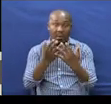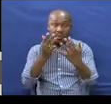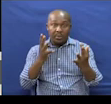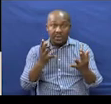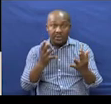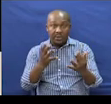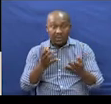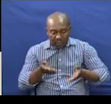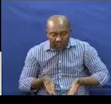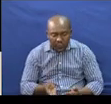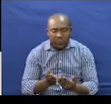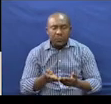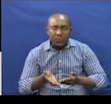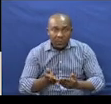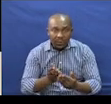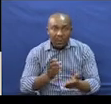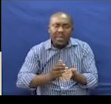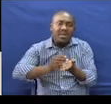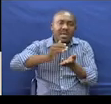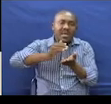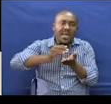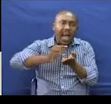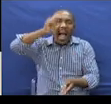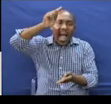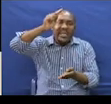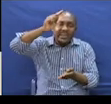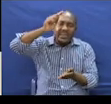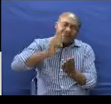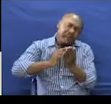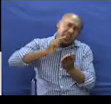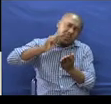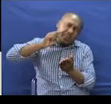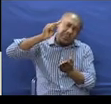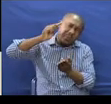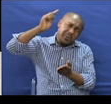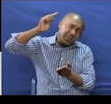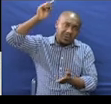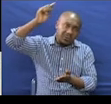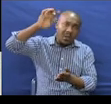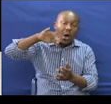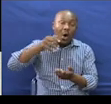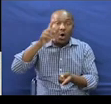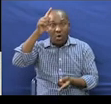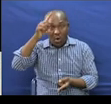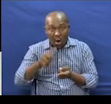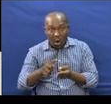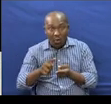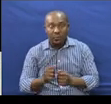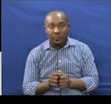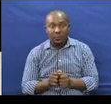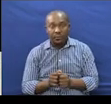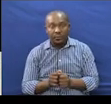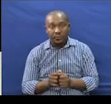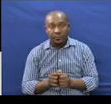low. So when we talk about numbers of live birth, numbers of